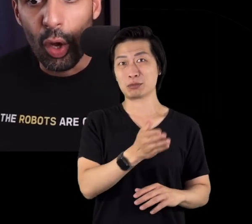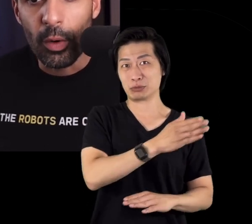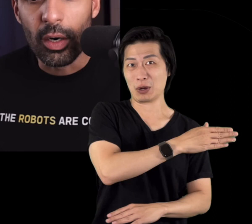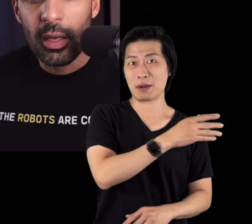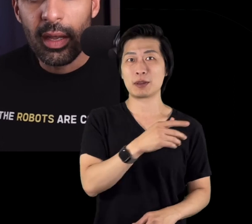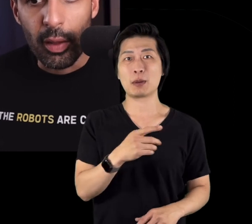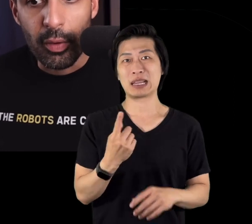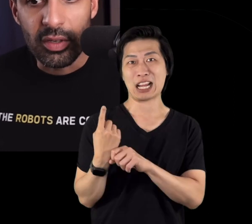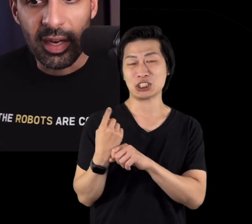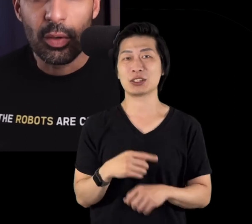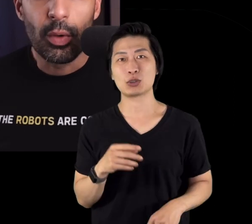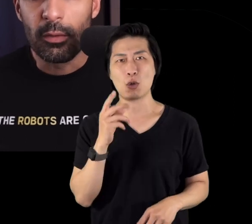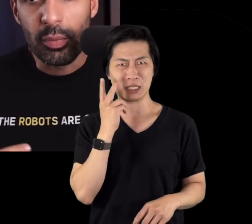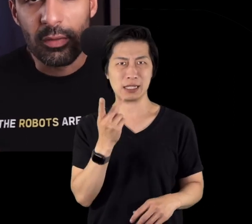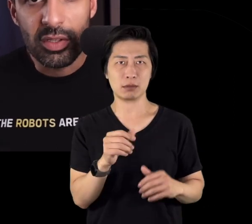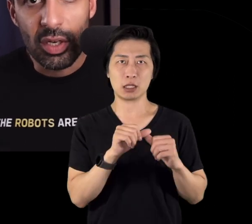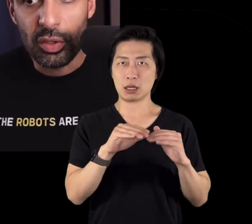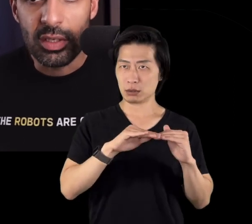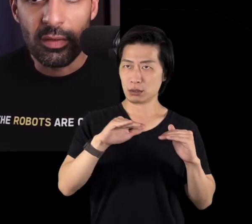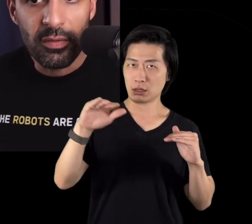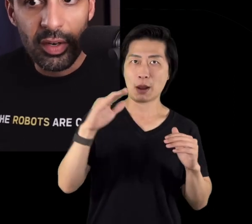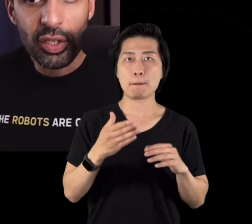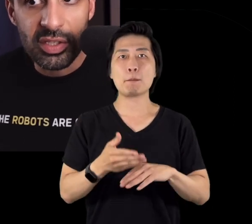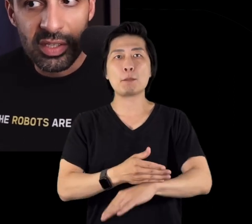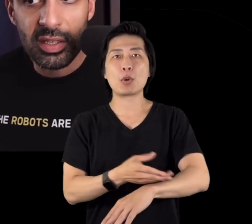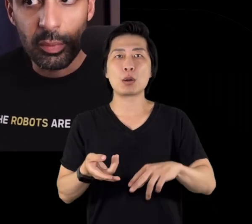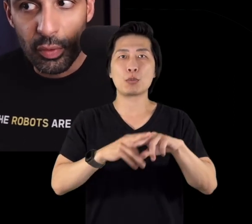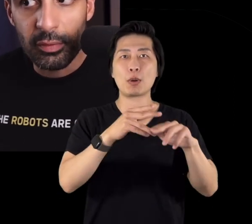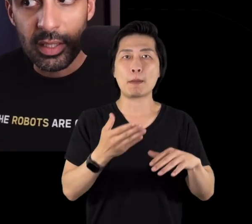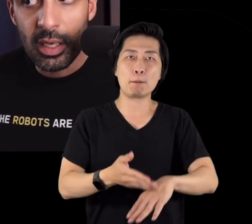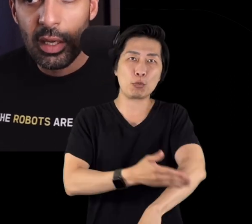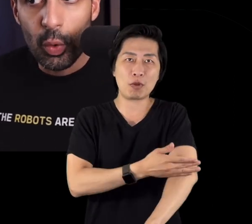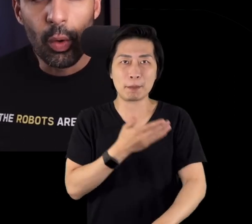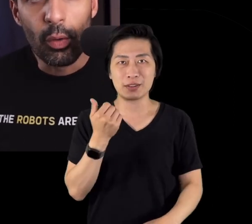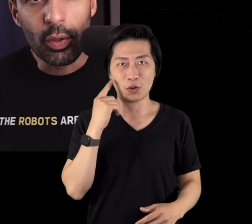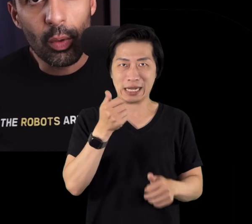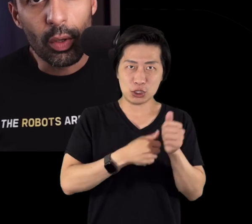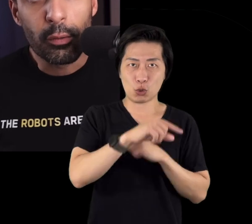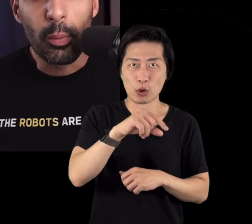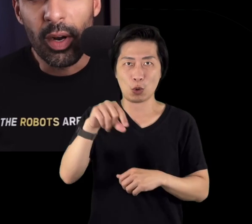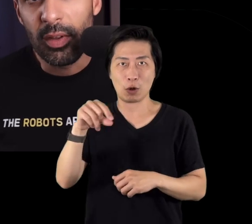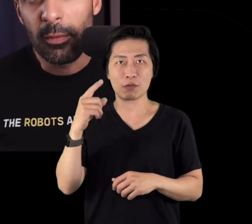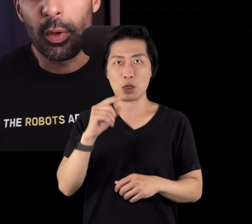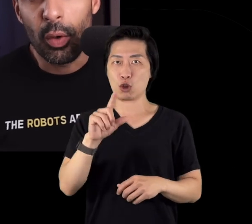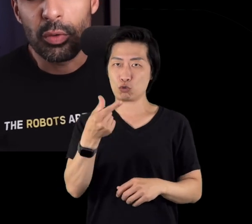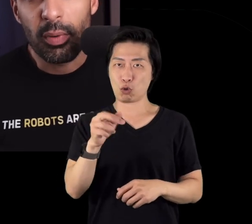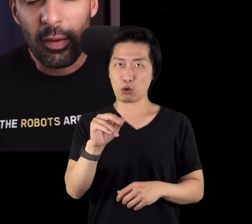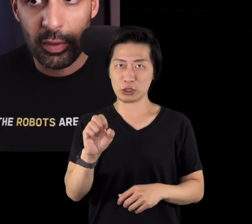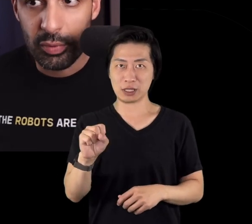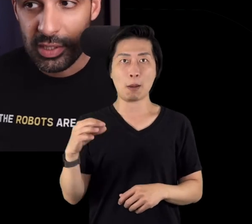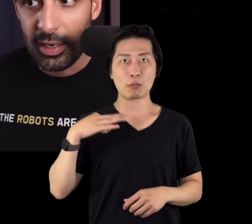even lower in the third and second quarter of the previous year. So there is very consistent improvement quarter over quarter from Rivian from a